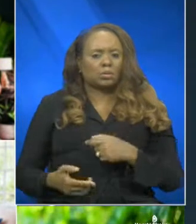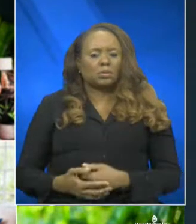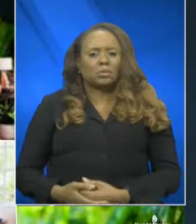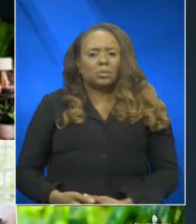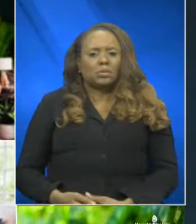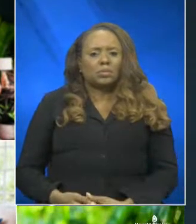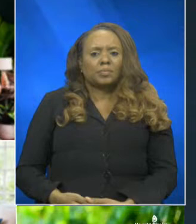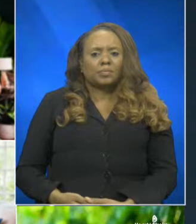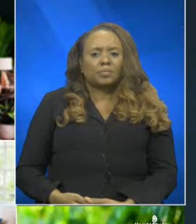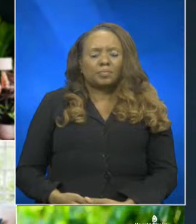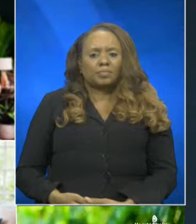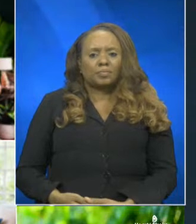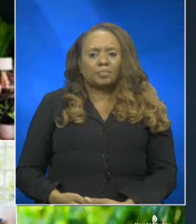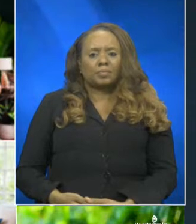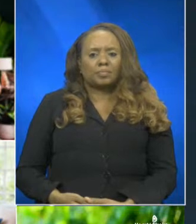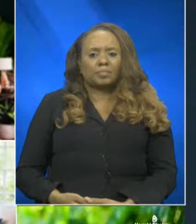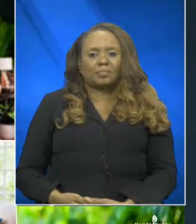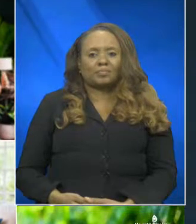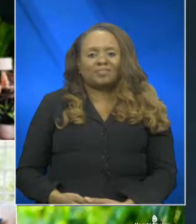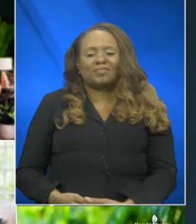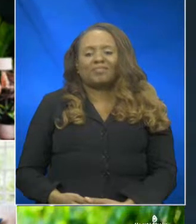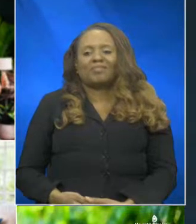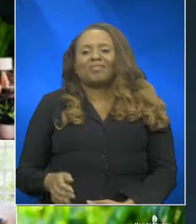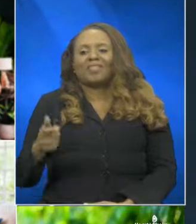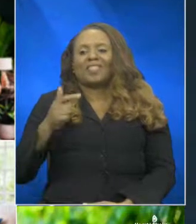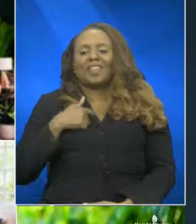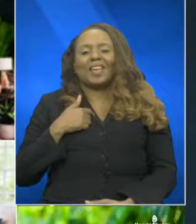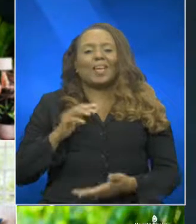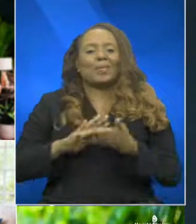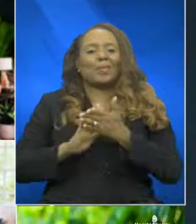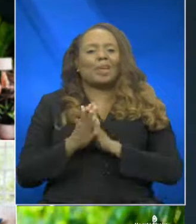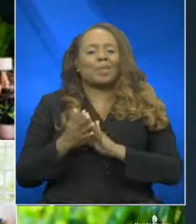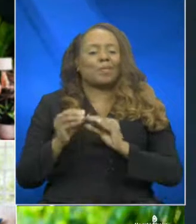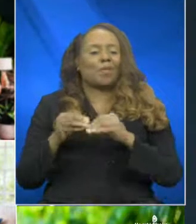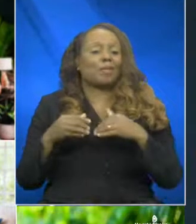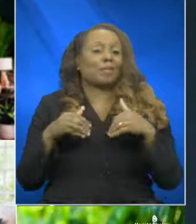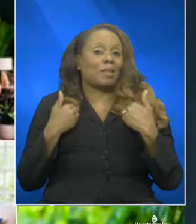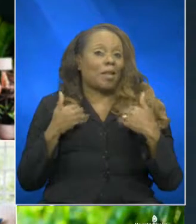that is, as I get younger, that's things that I have to do, David.